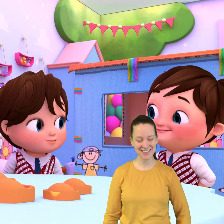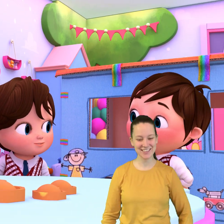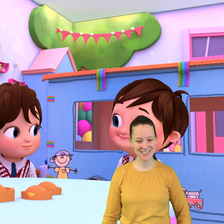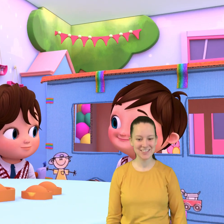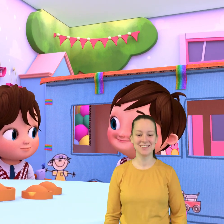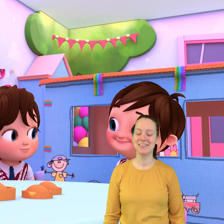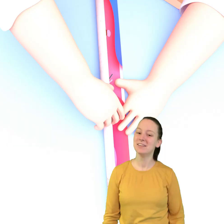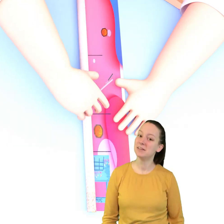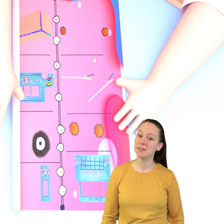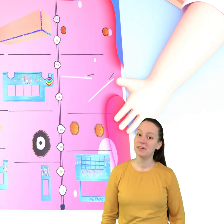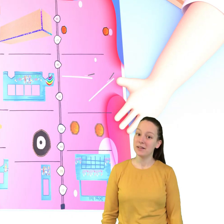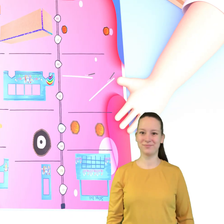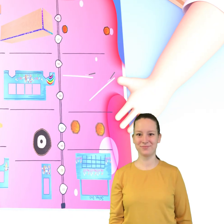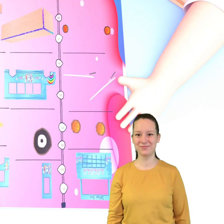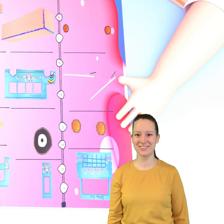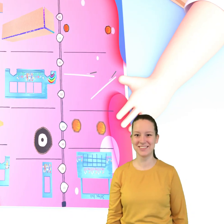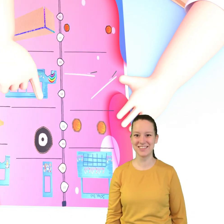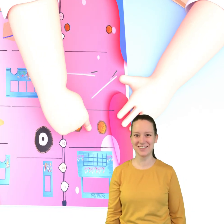foreign